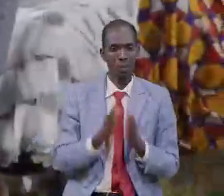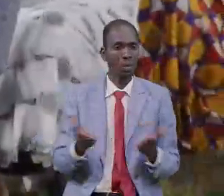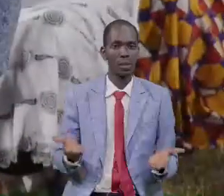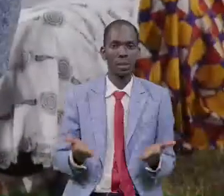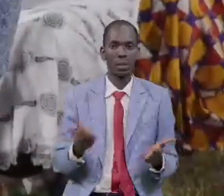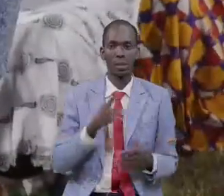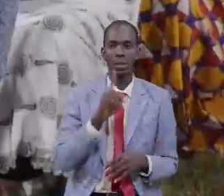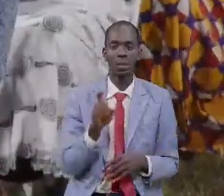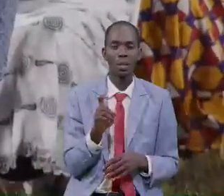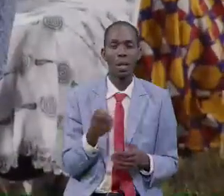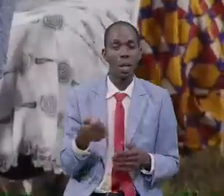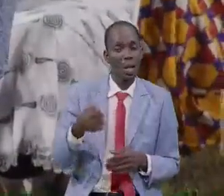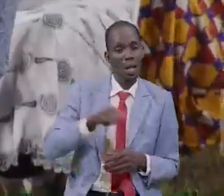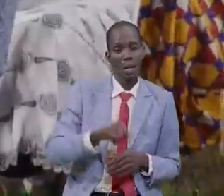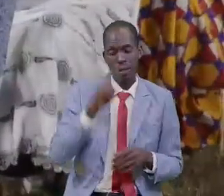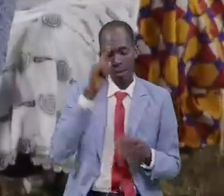there? Any believer there?